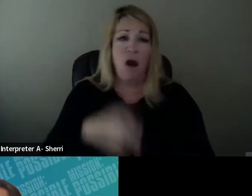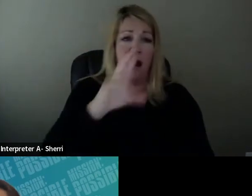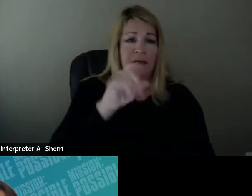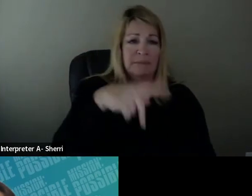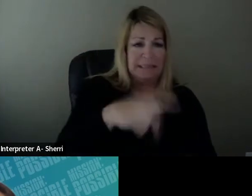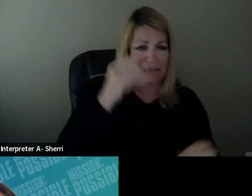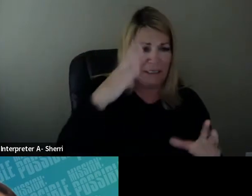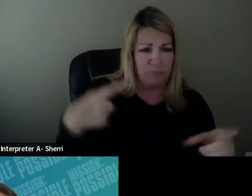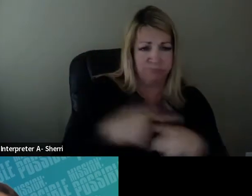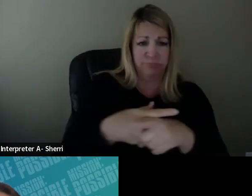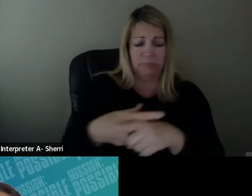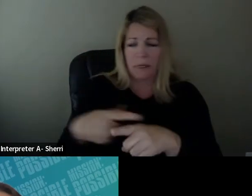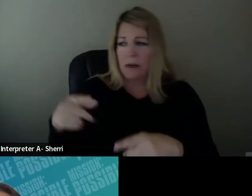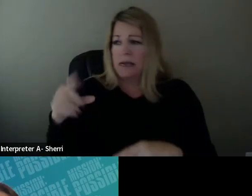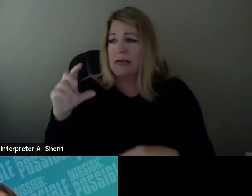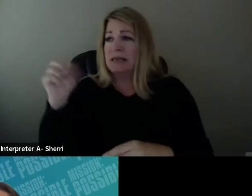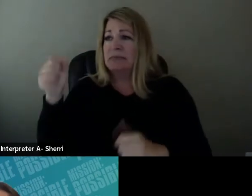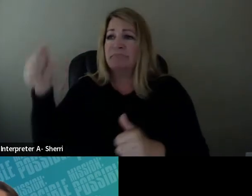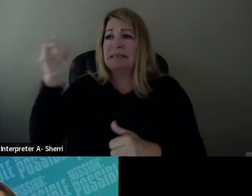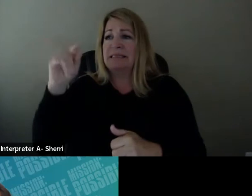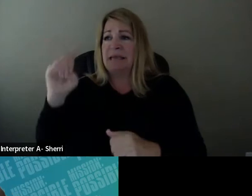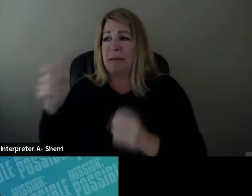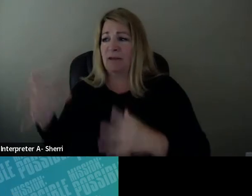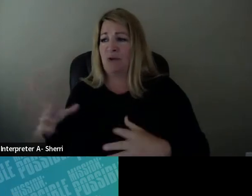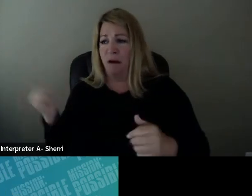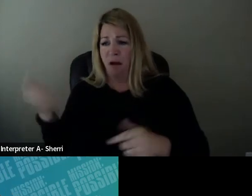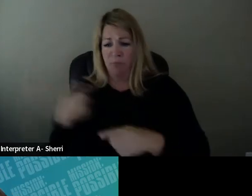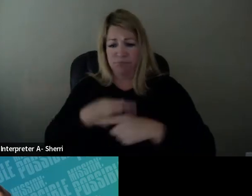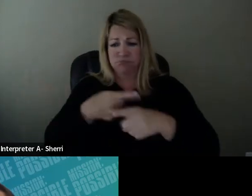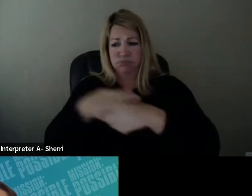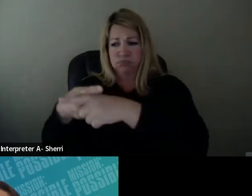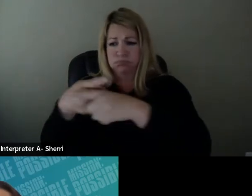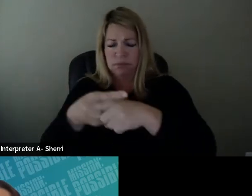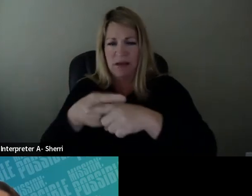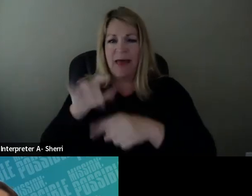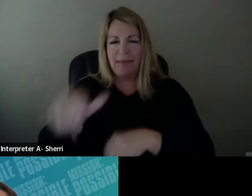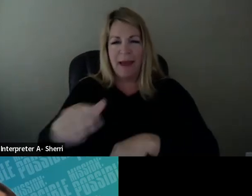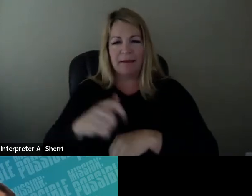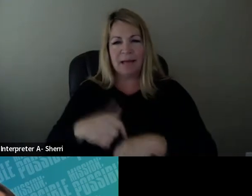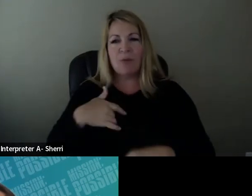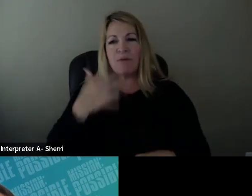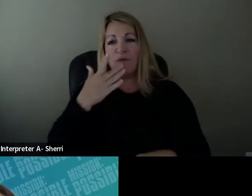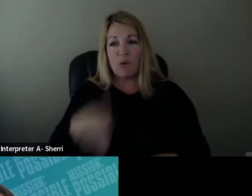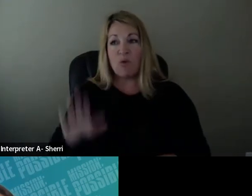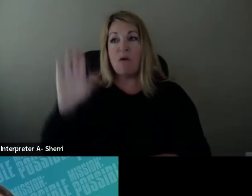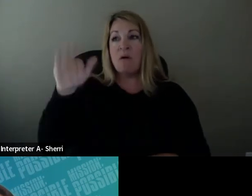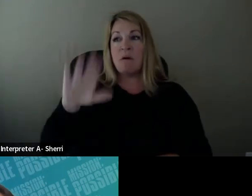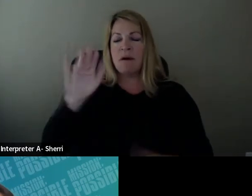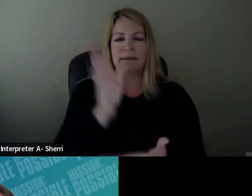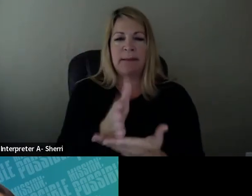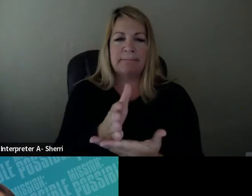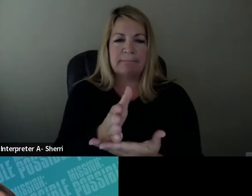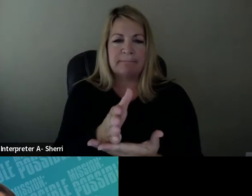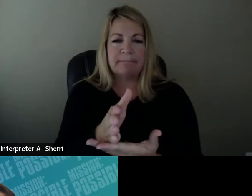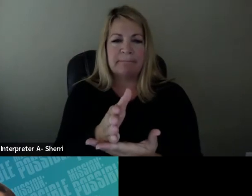teachers versus site administrators. So these were the times when we wanted the roller coaster ride to stop, but we